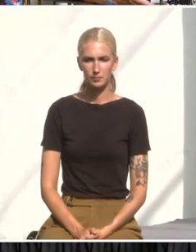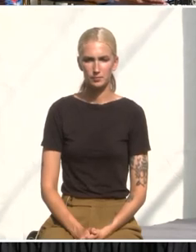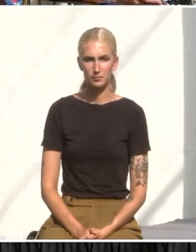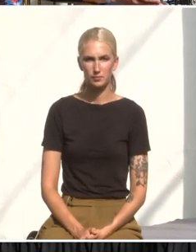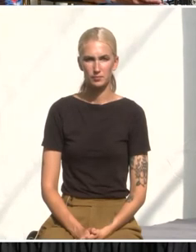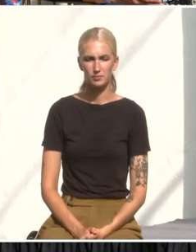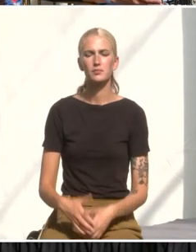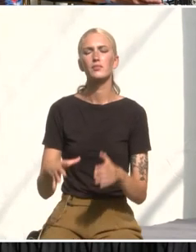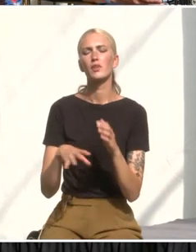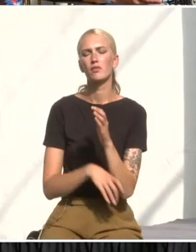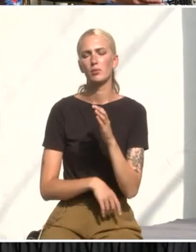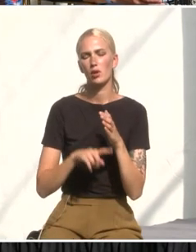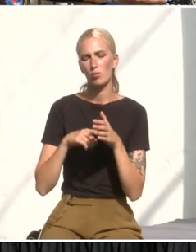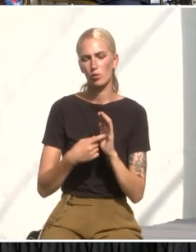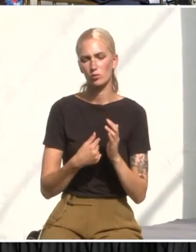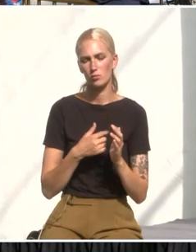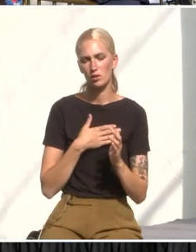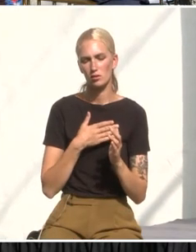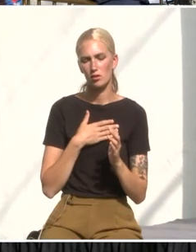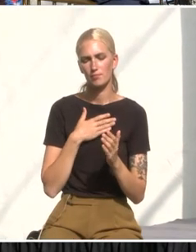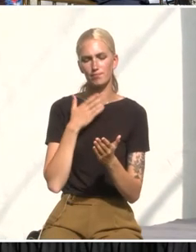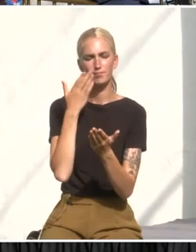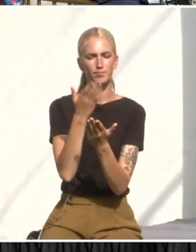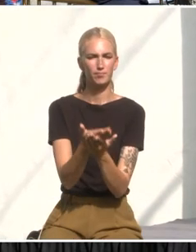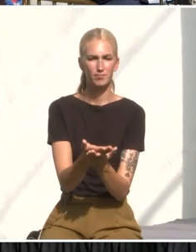The last point I would like to bring up is